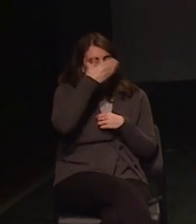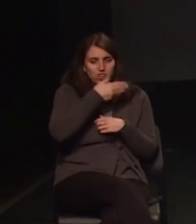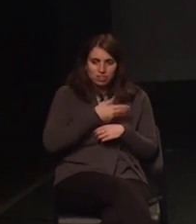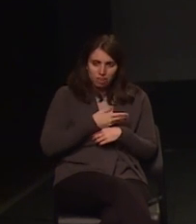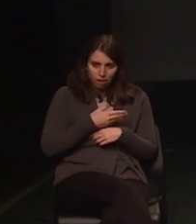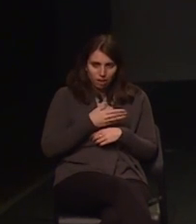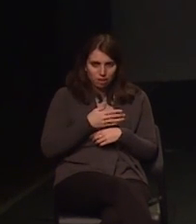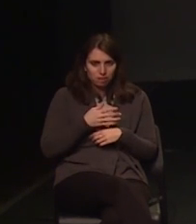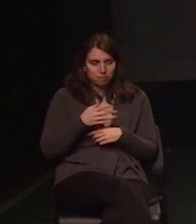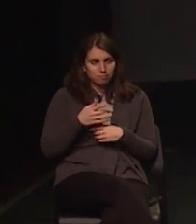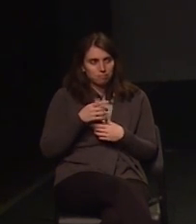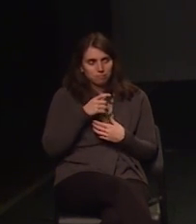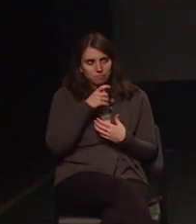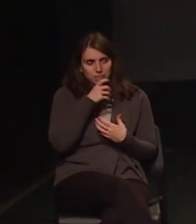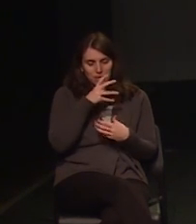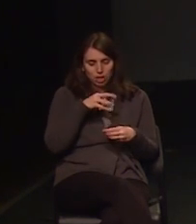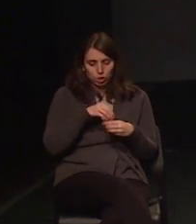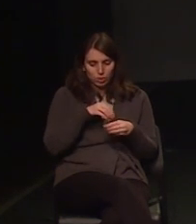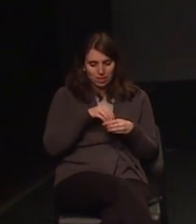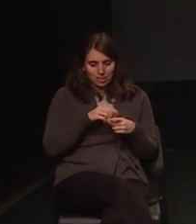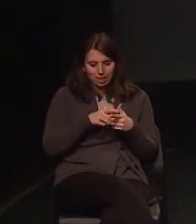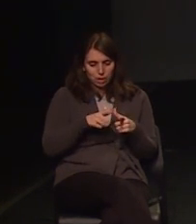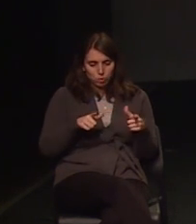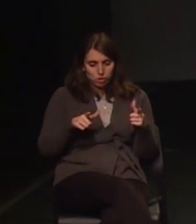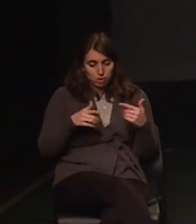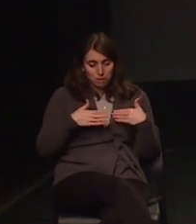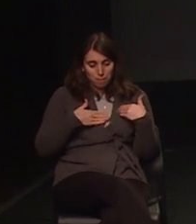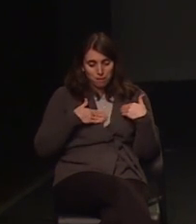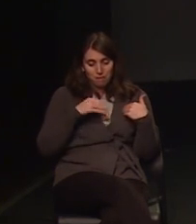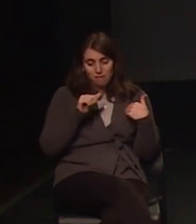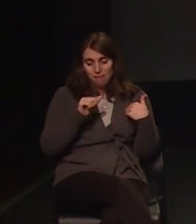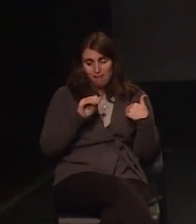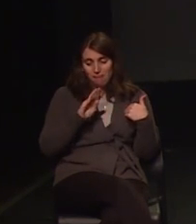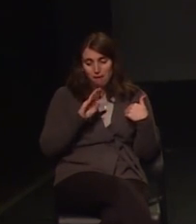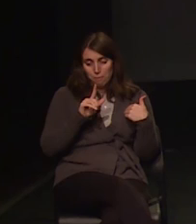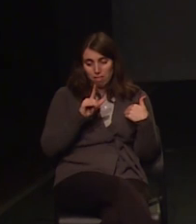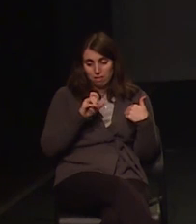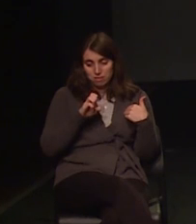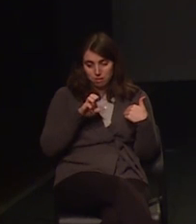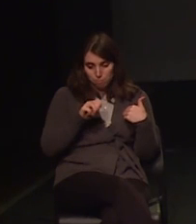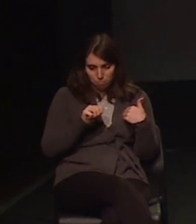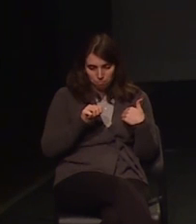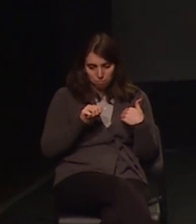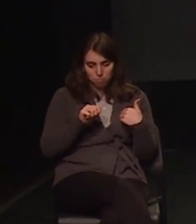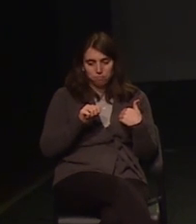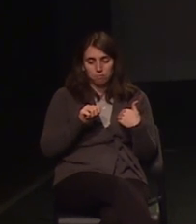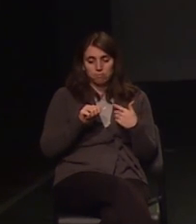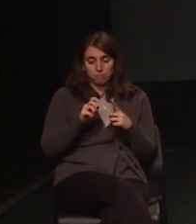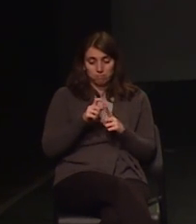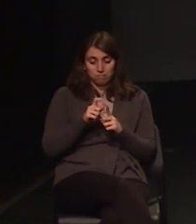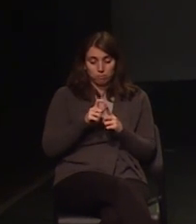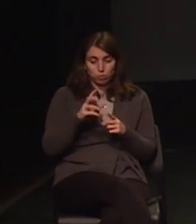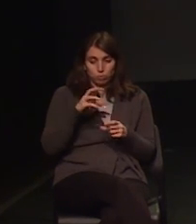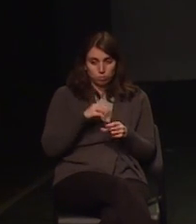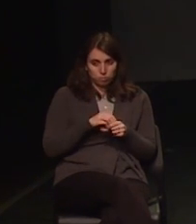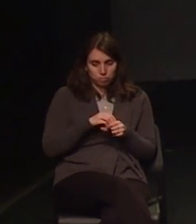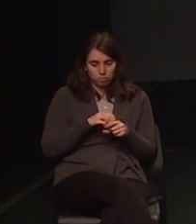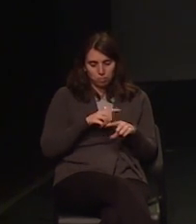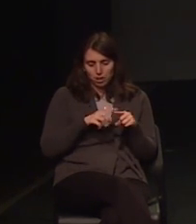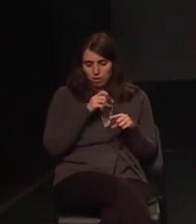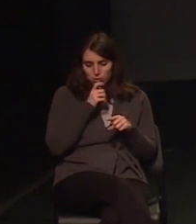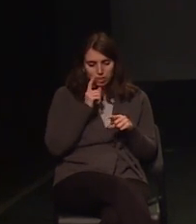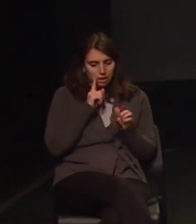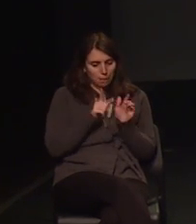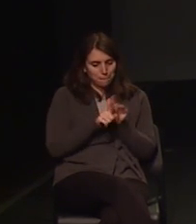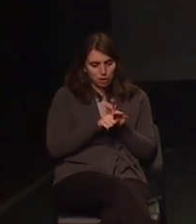happy that ableism was part of the statement of GIA, but I don't think that it appears often enough. And